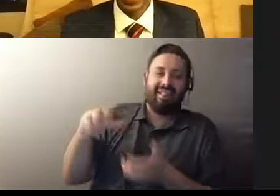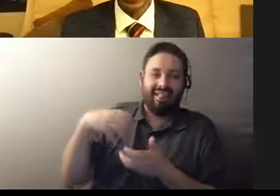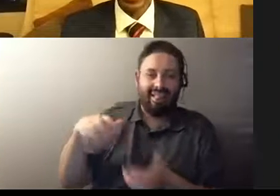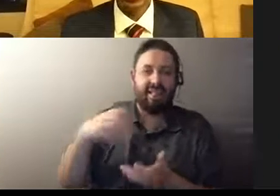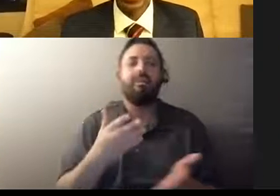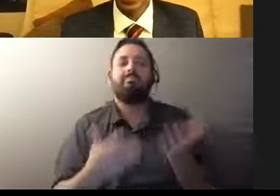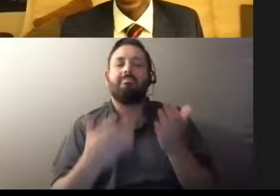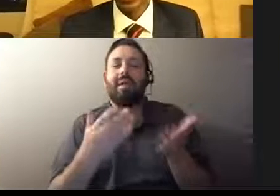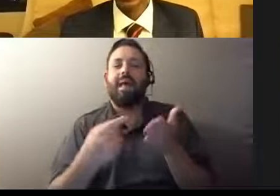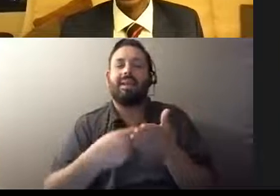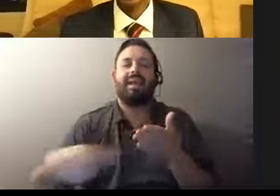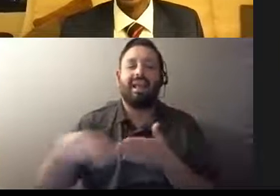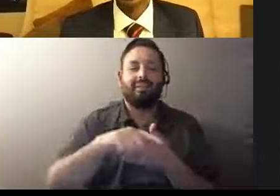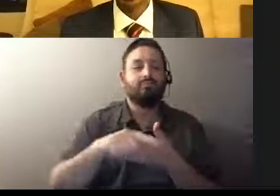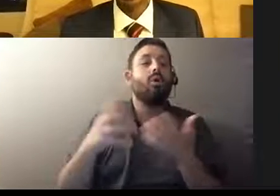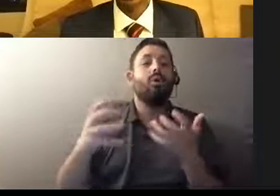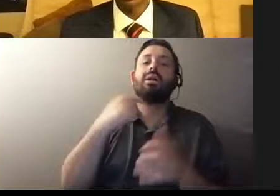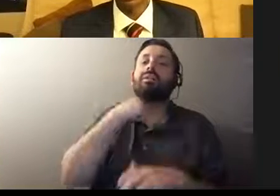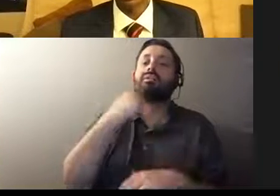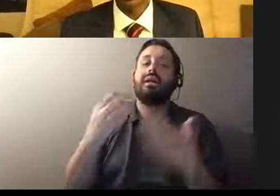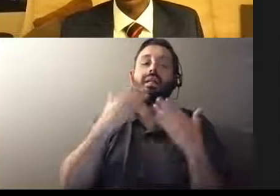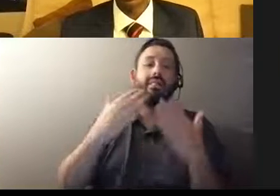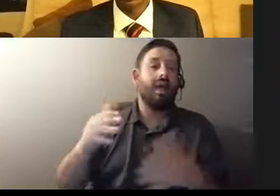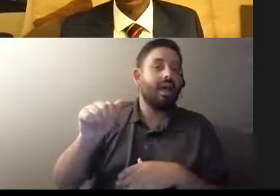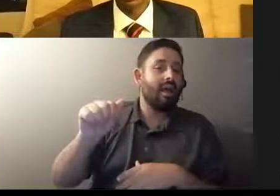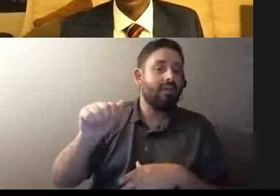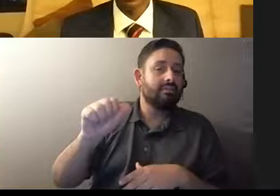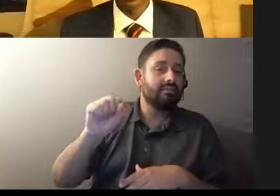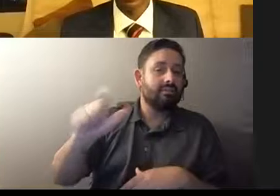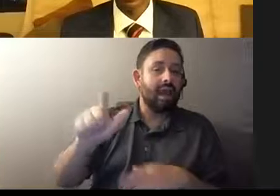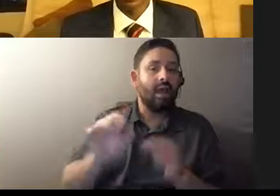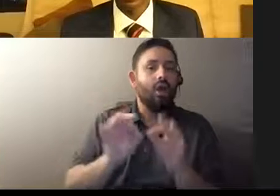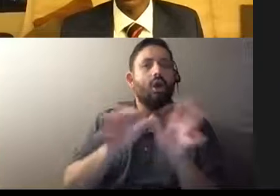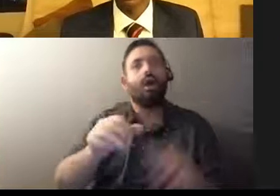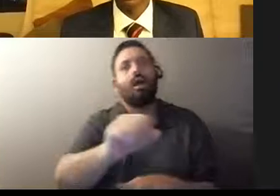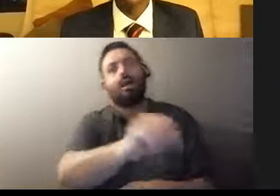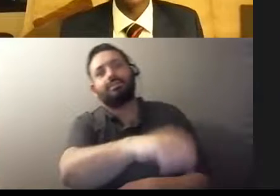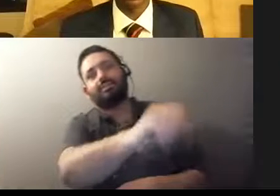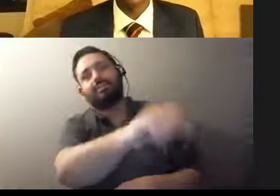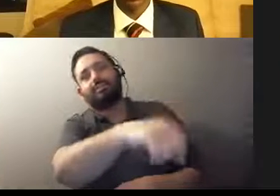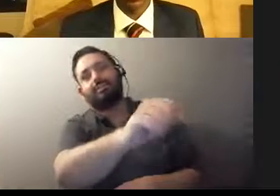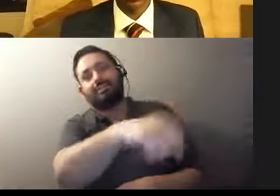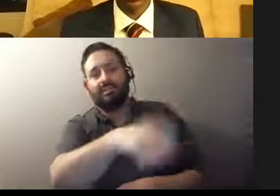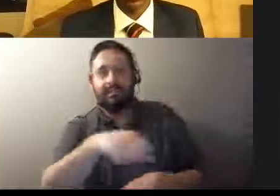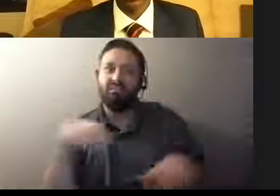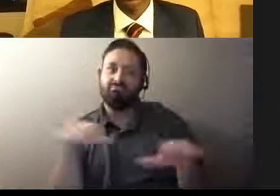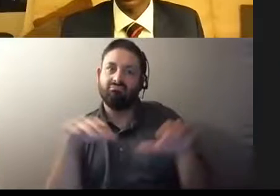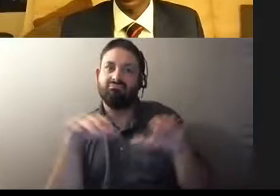Maybe next week. And I want to say thank you to the Asl interpreters who have been. Oh yes, you guys working their hands